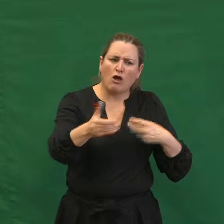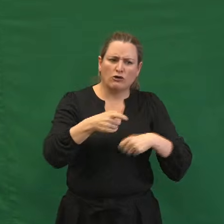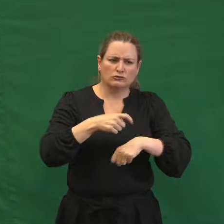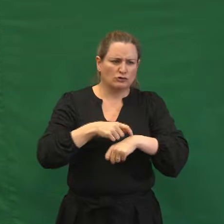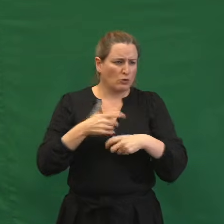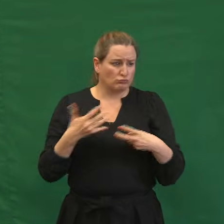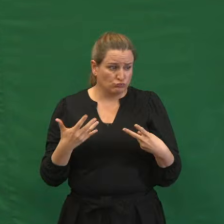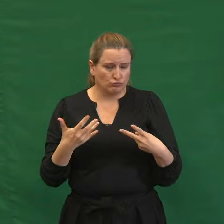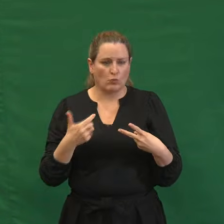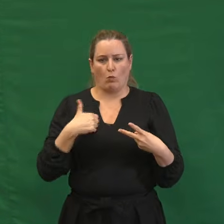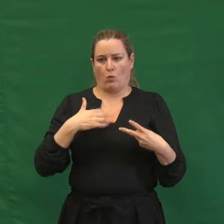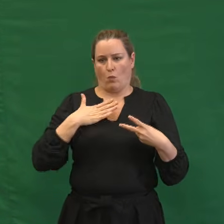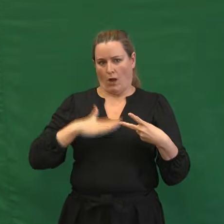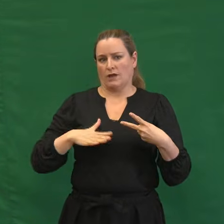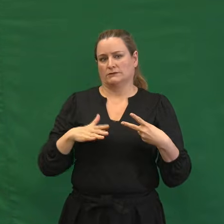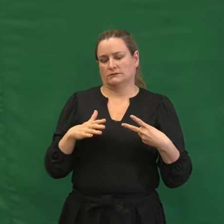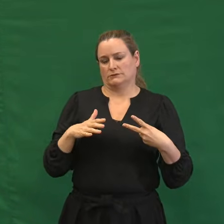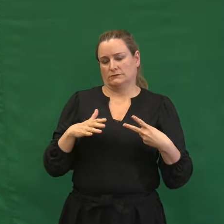together this corpus